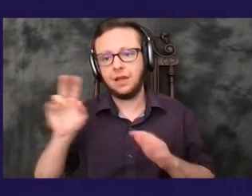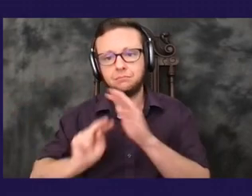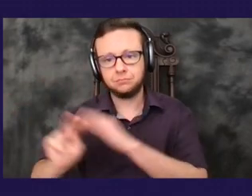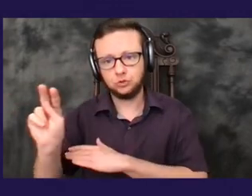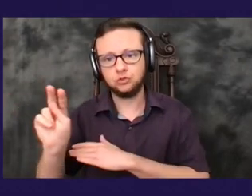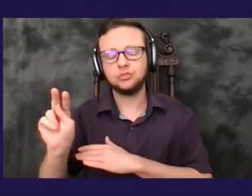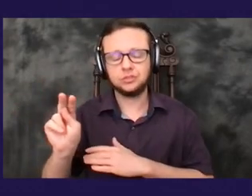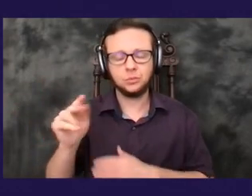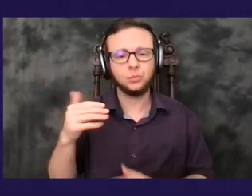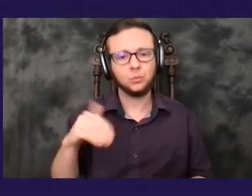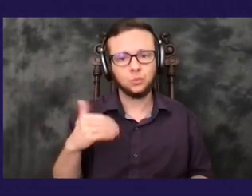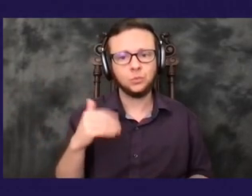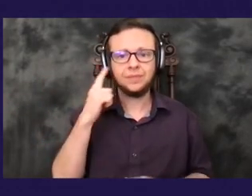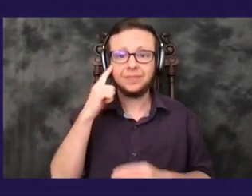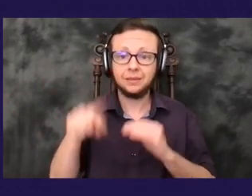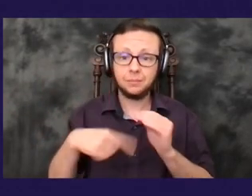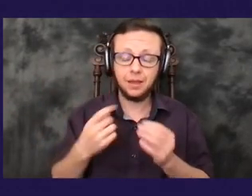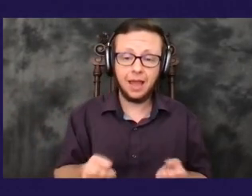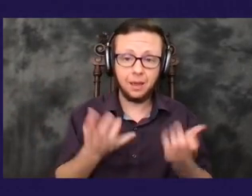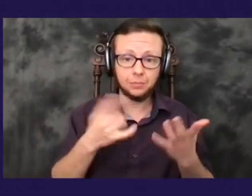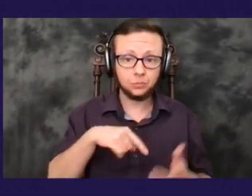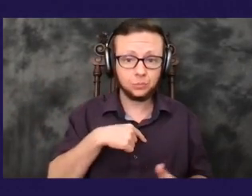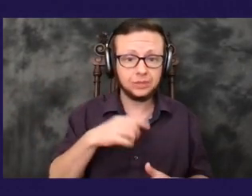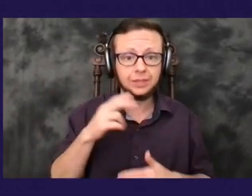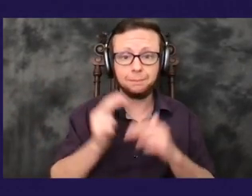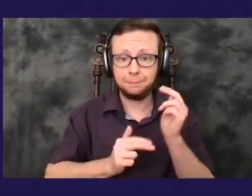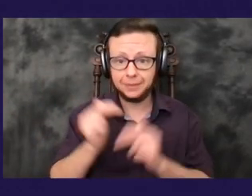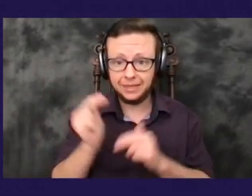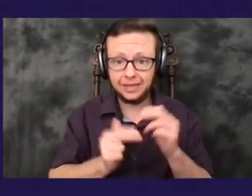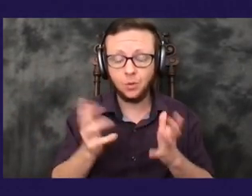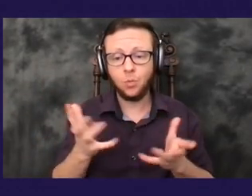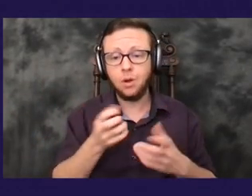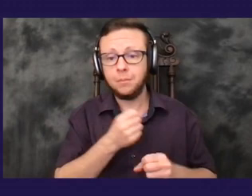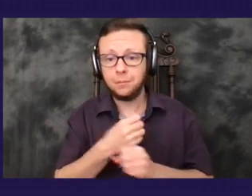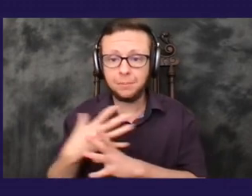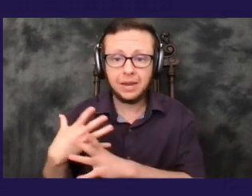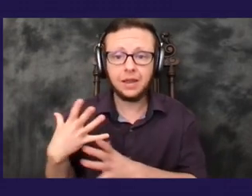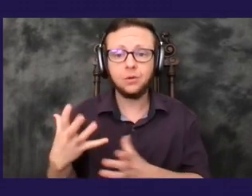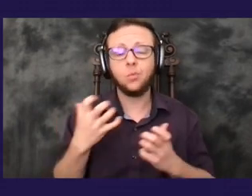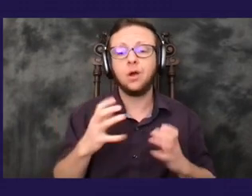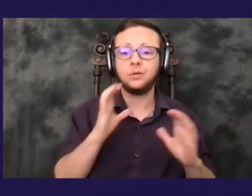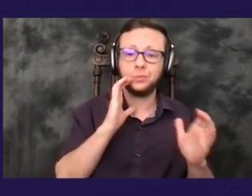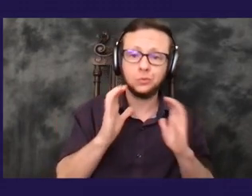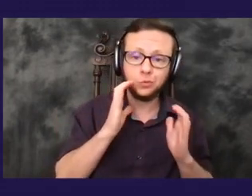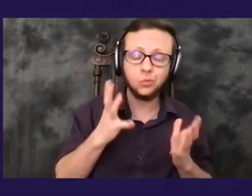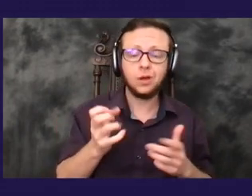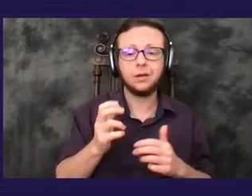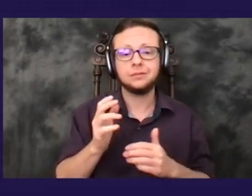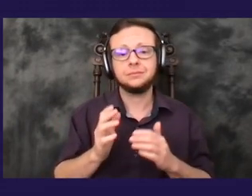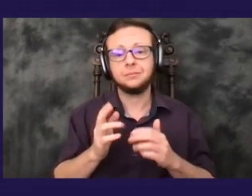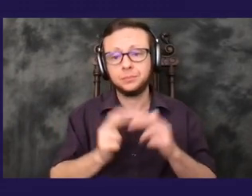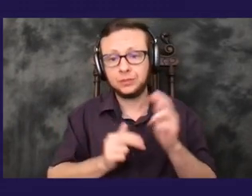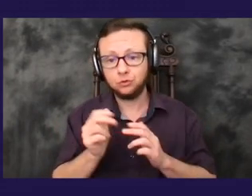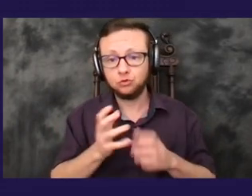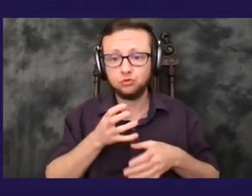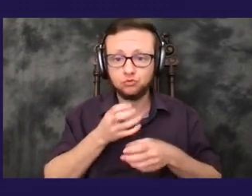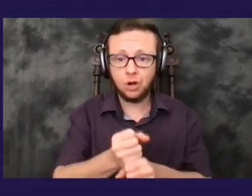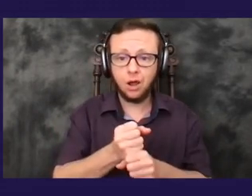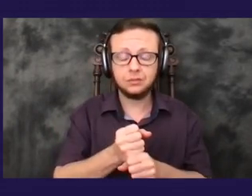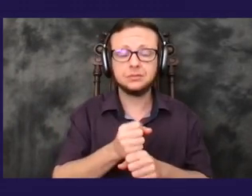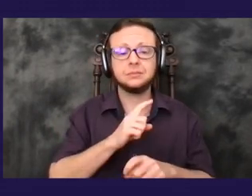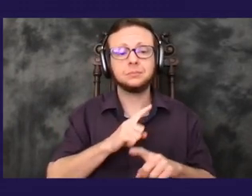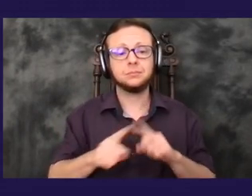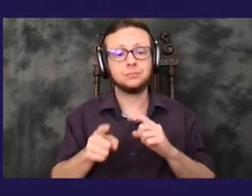how much we've built, and you want to be prepared, and you want to have these communications, and you want to build trust, when you've built work